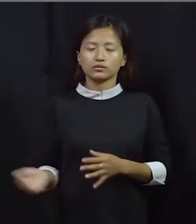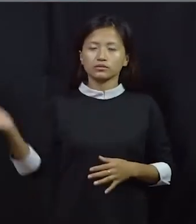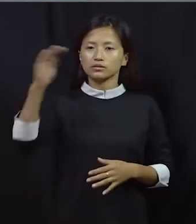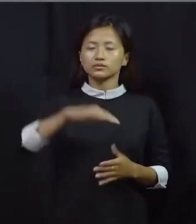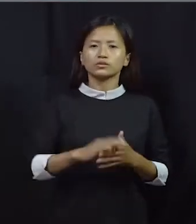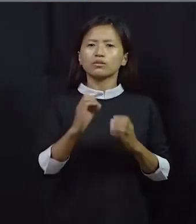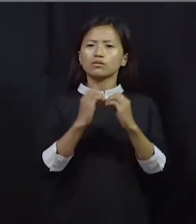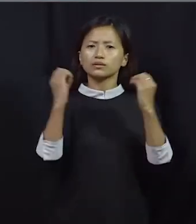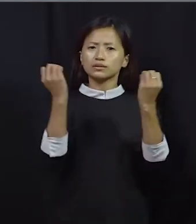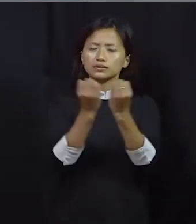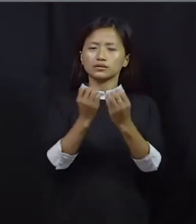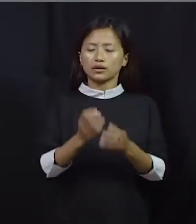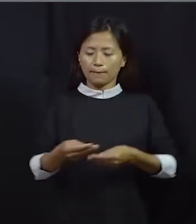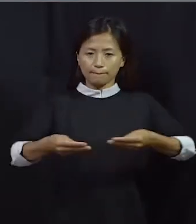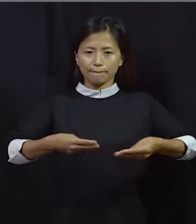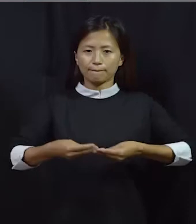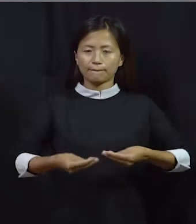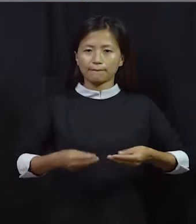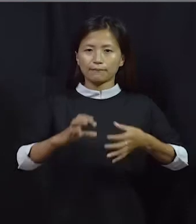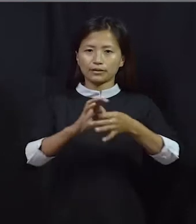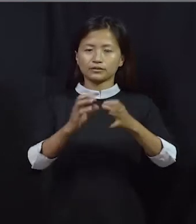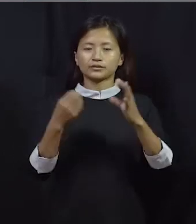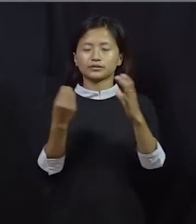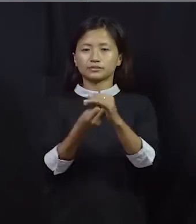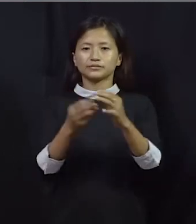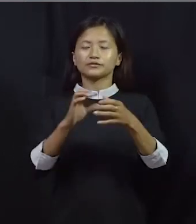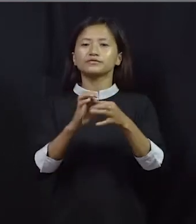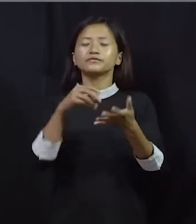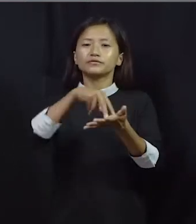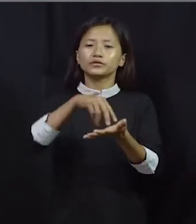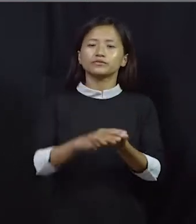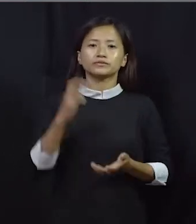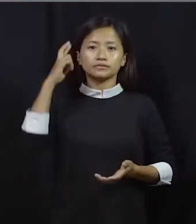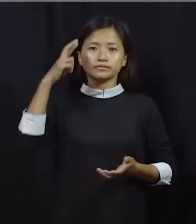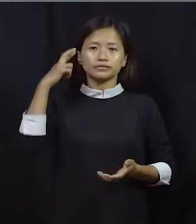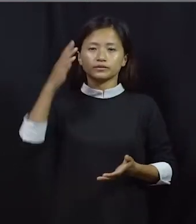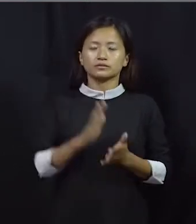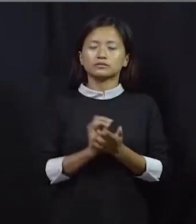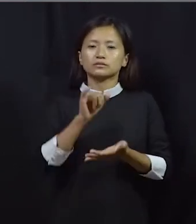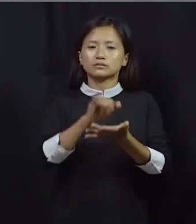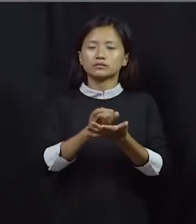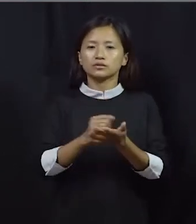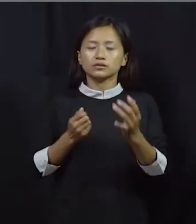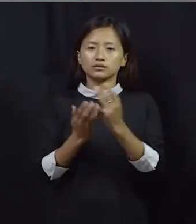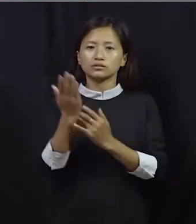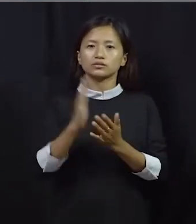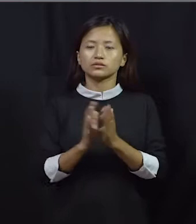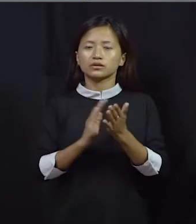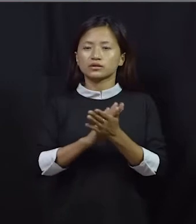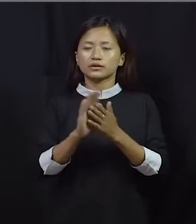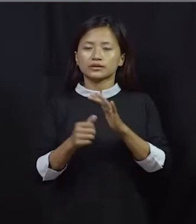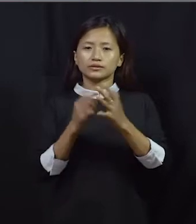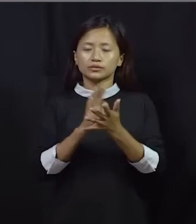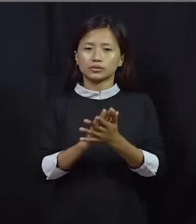organize a business called partnership firm. They have realized that two heads is better than